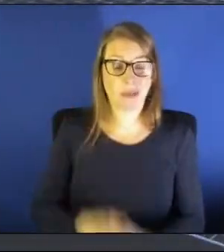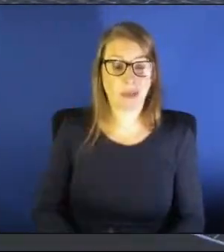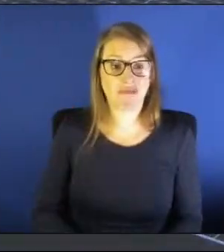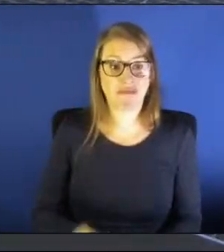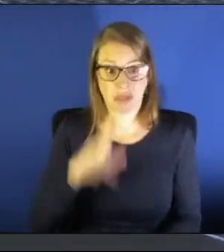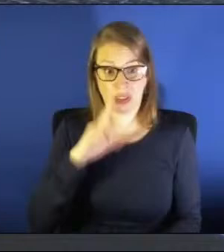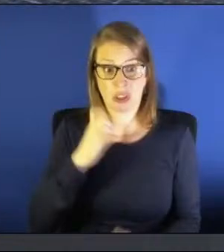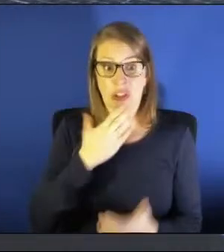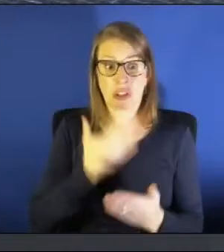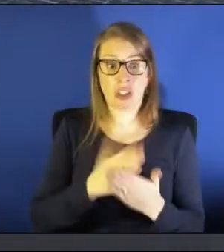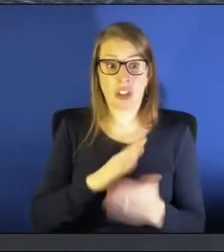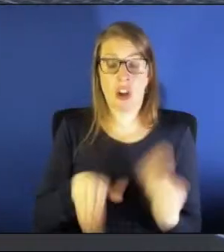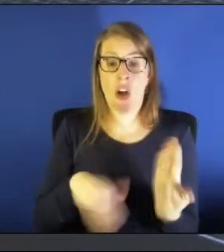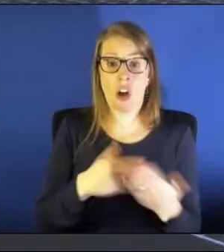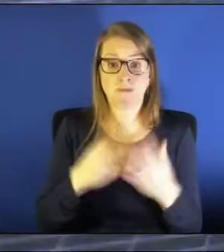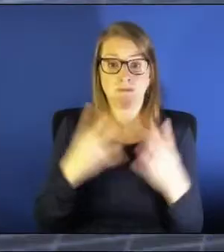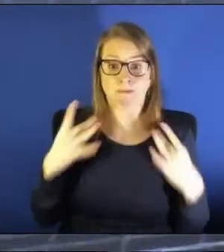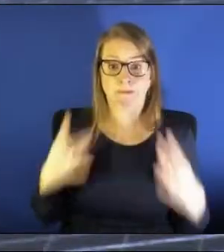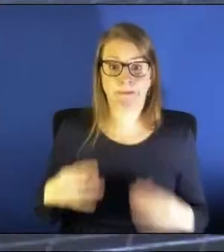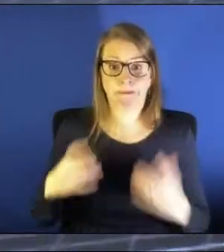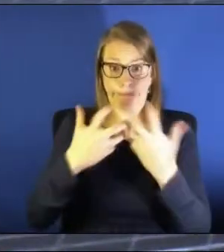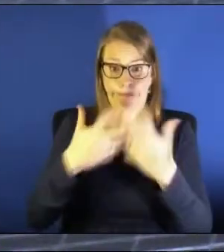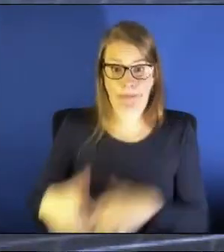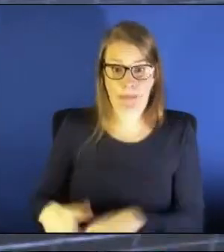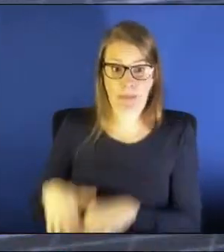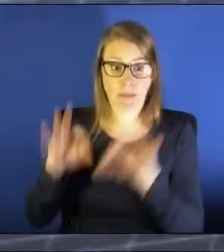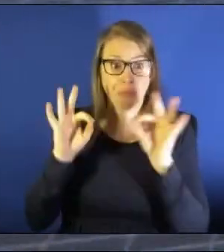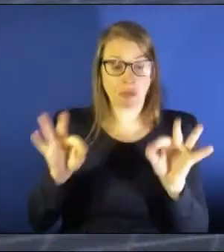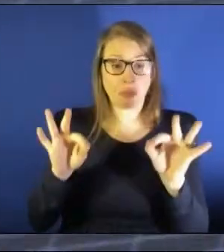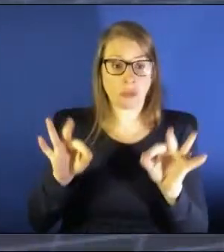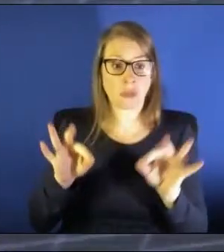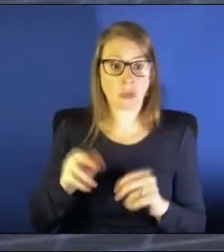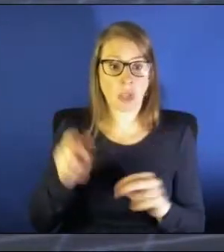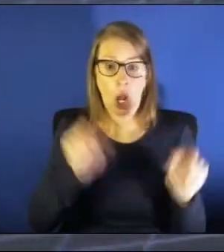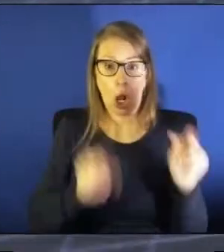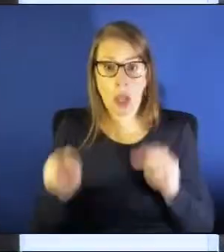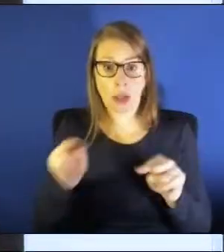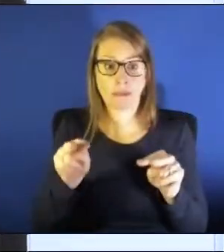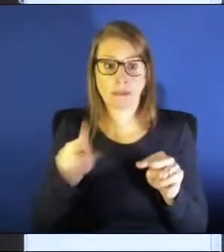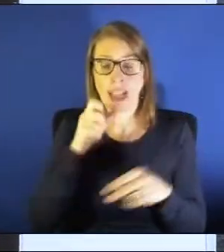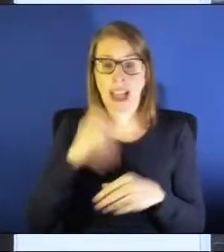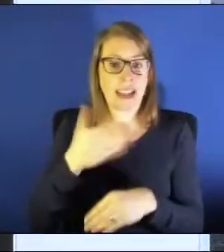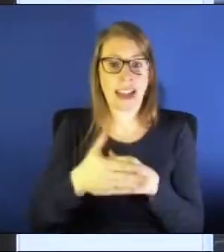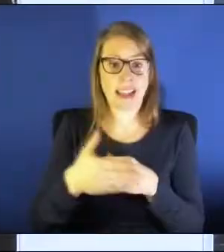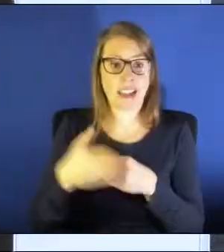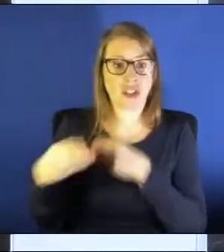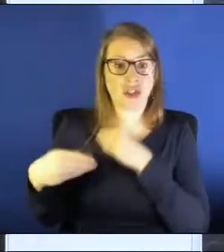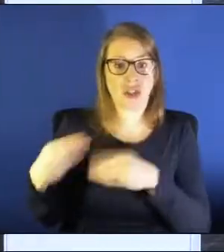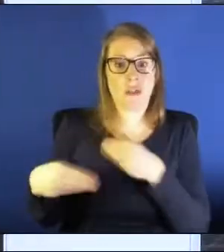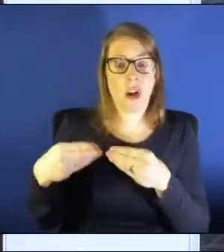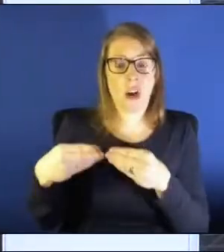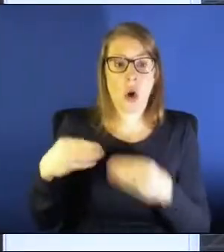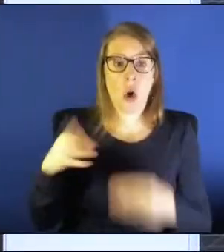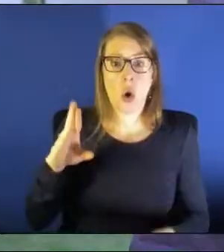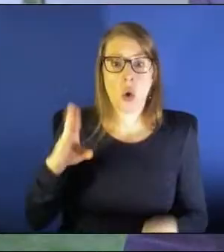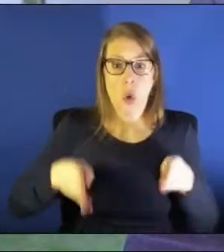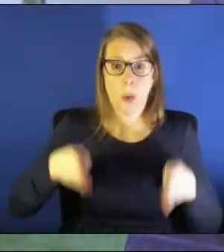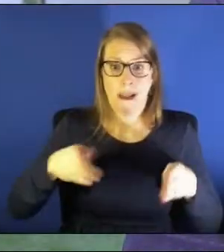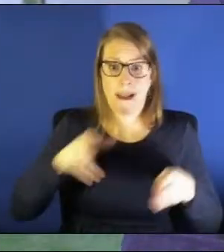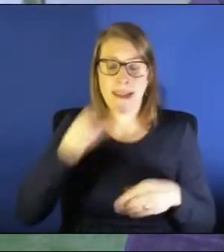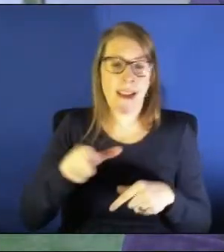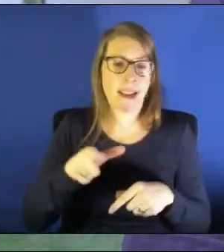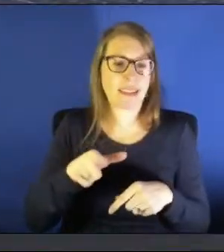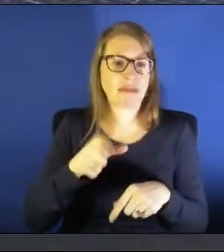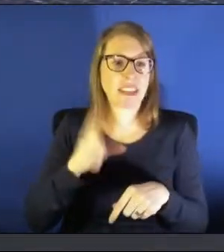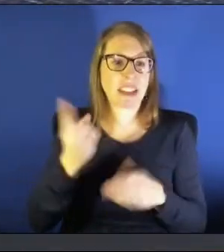All the markers are relatively where they should be. What you're looking at is not the next generation of robots, rather something even better. I think